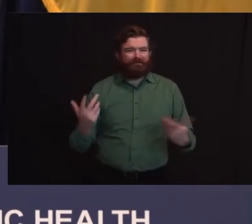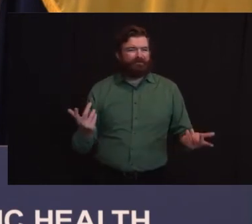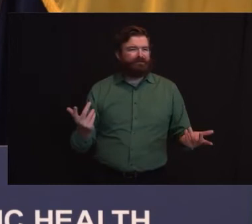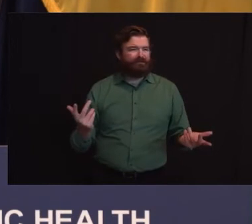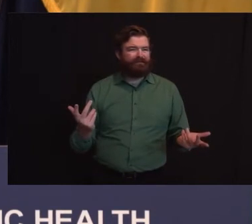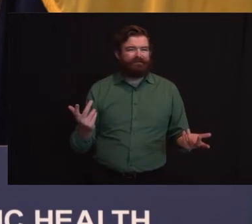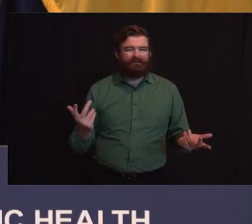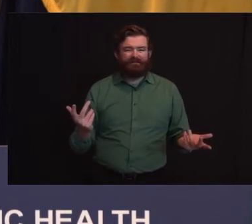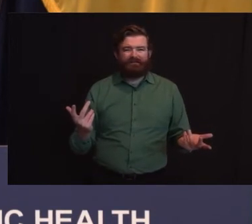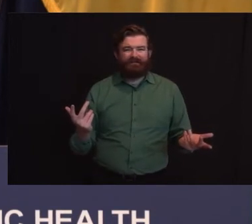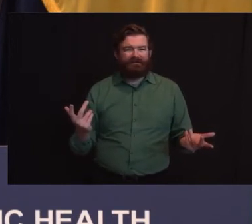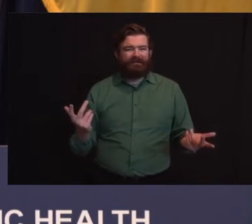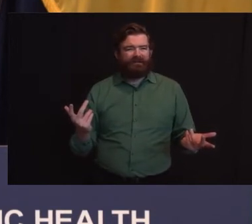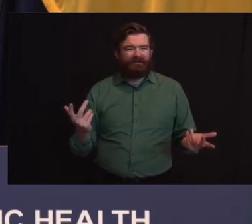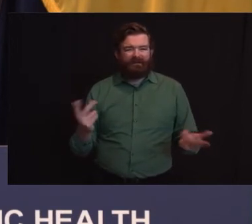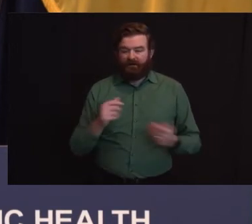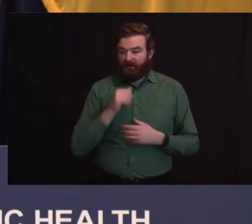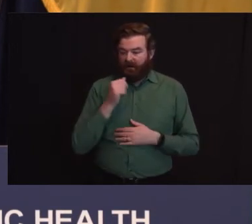state. And